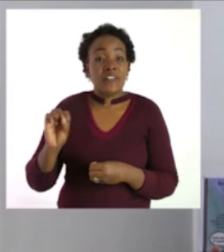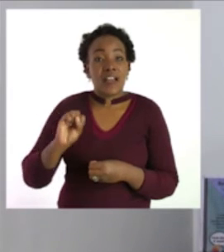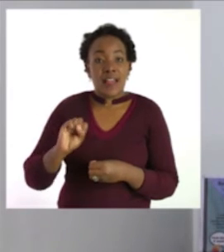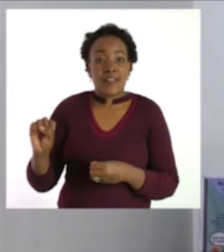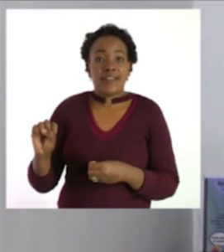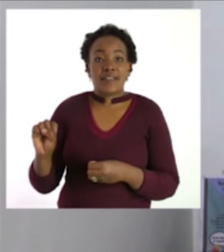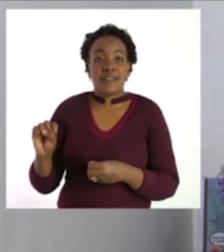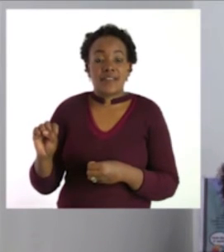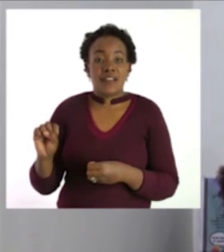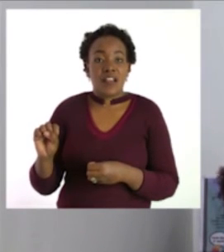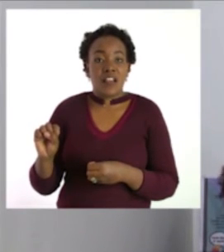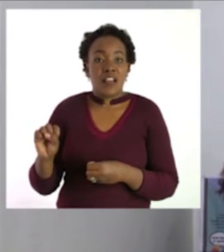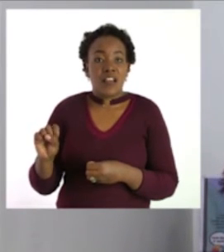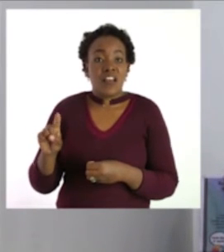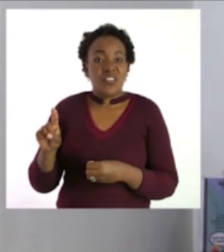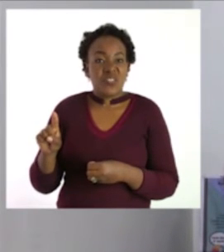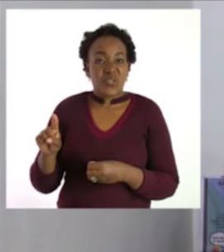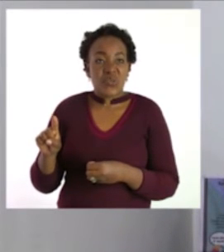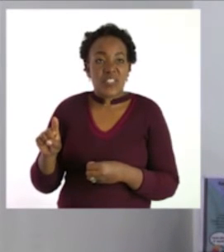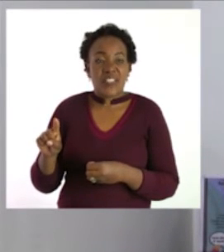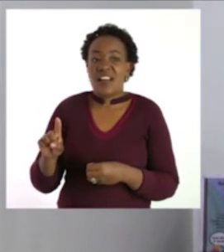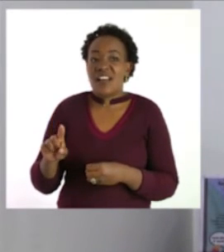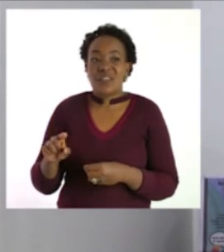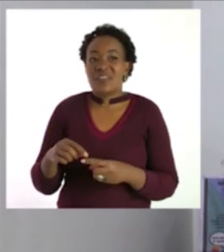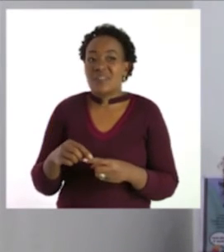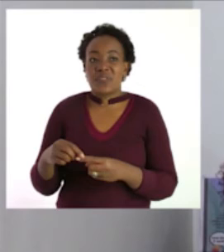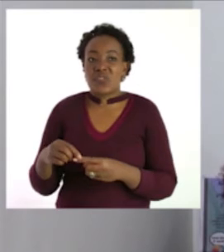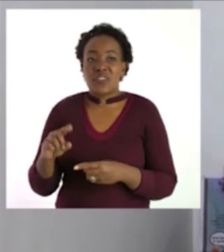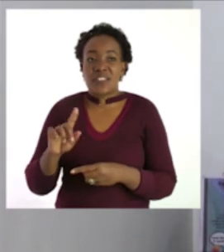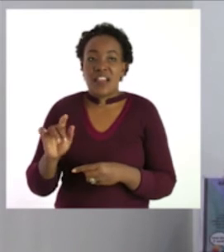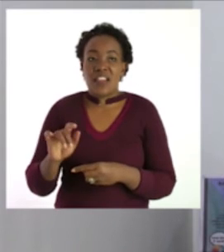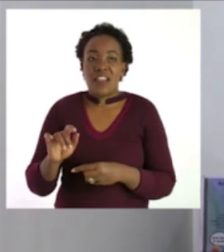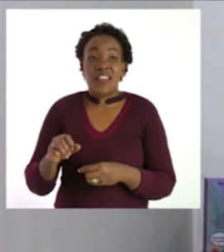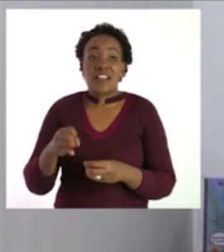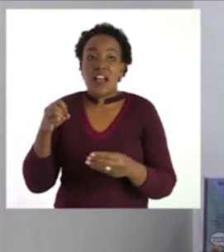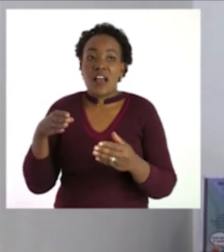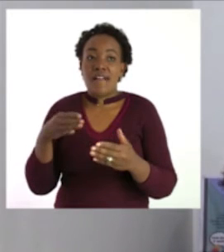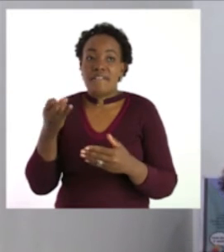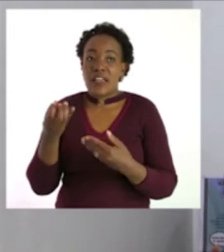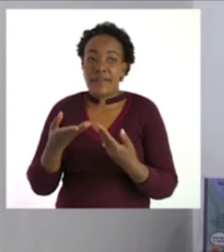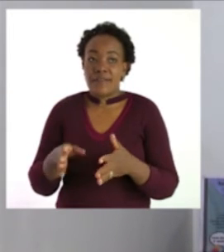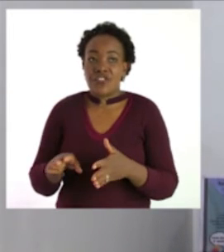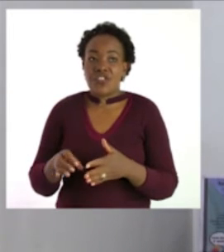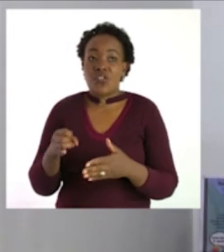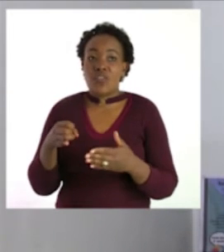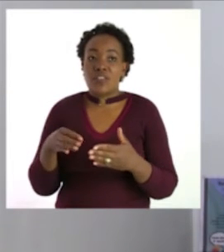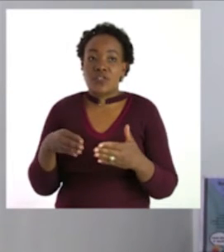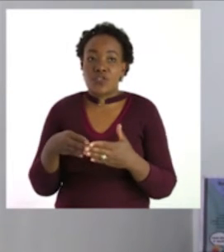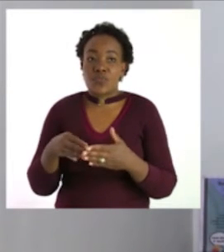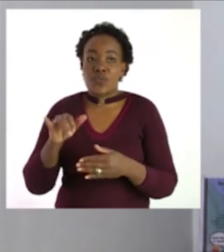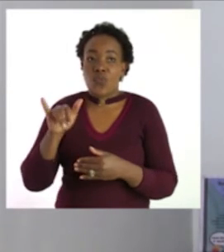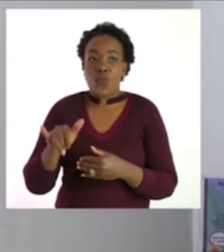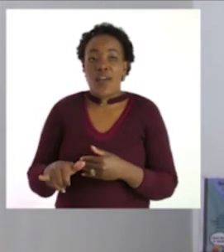IES. Especially to those nouns ending with Y. I'm going to give